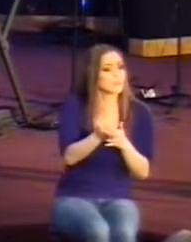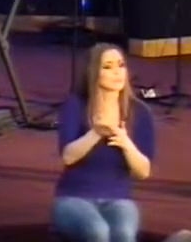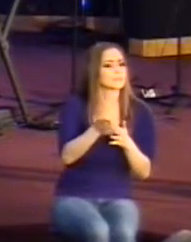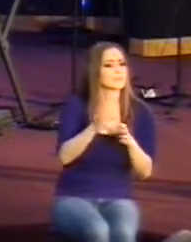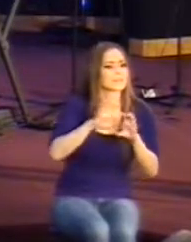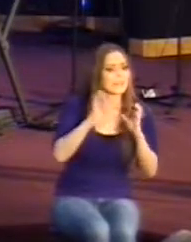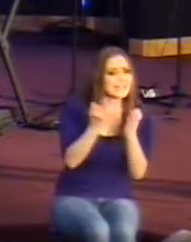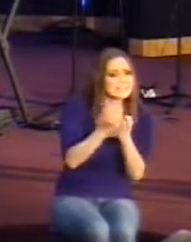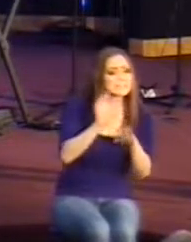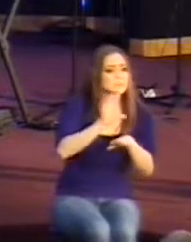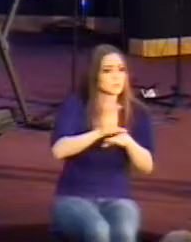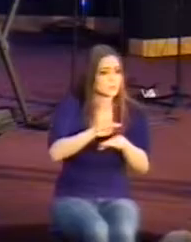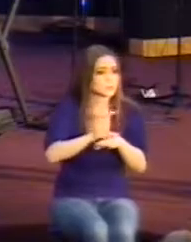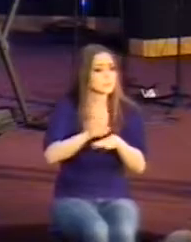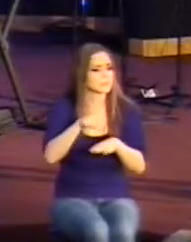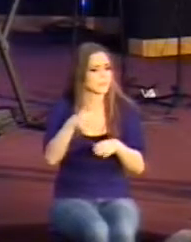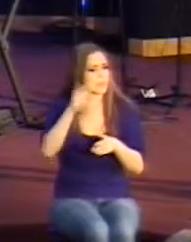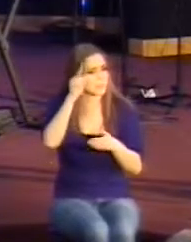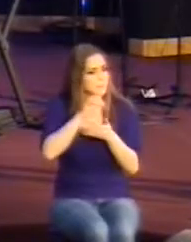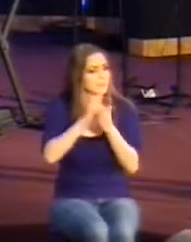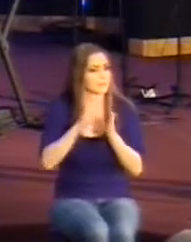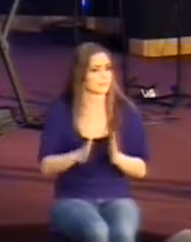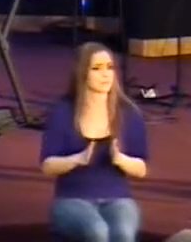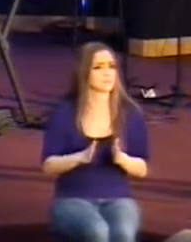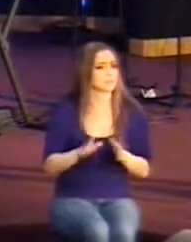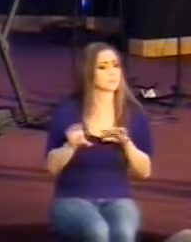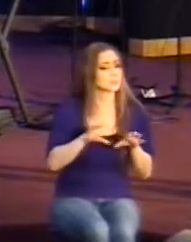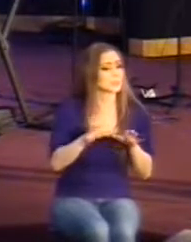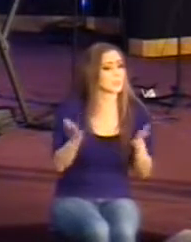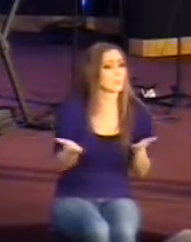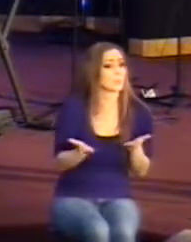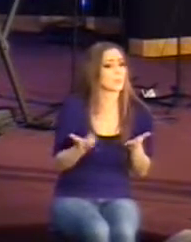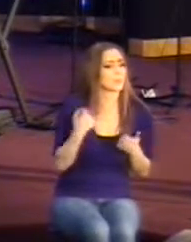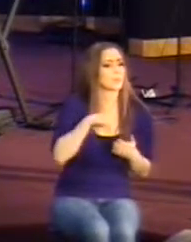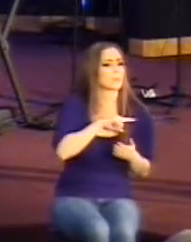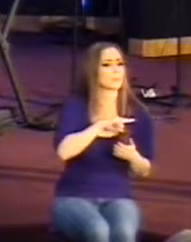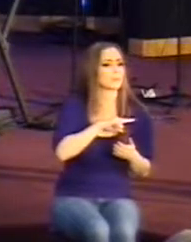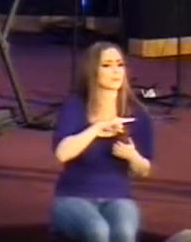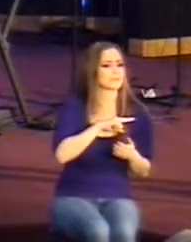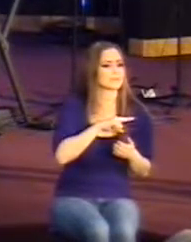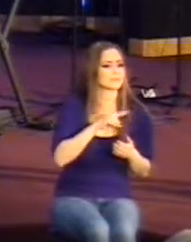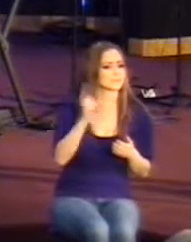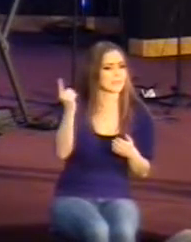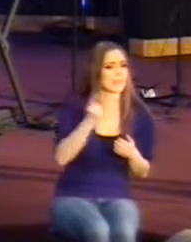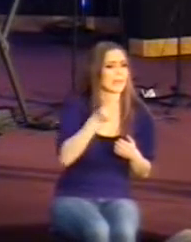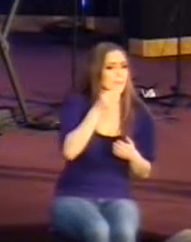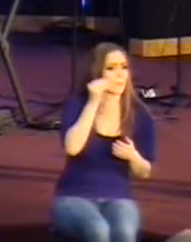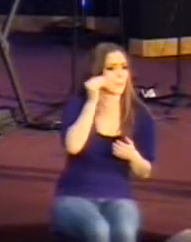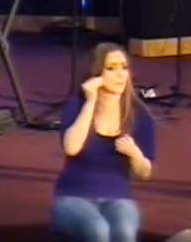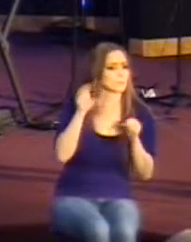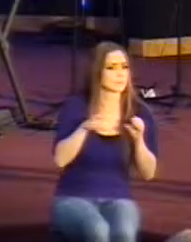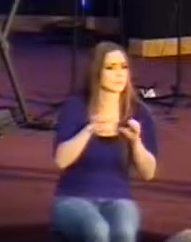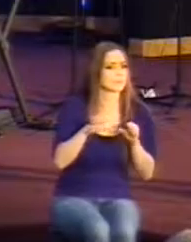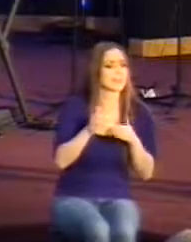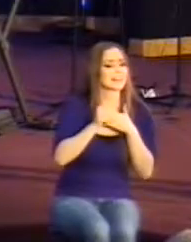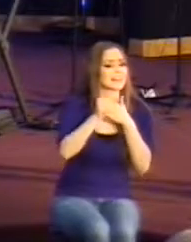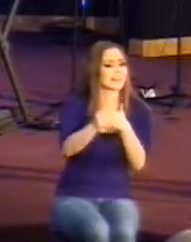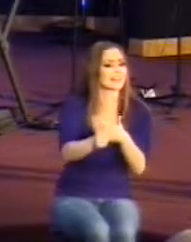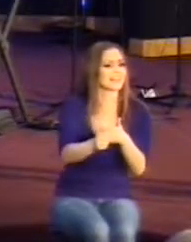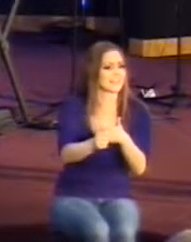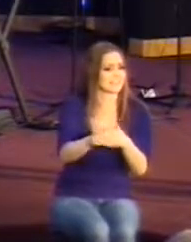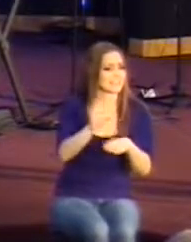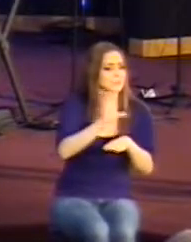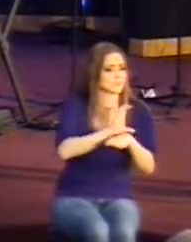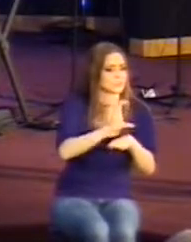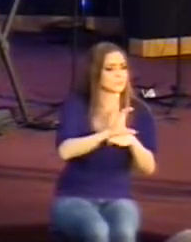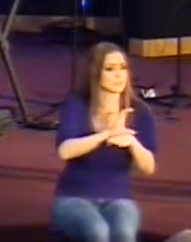churches, and through other believers to do what we came home to do, which is to help lead this congregation in a pursuit